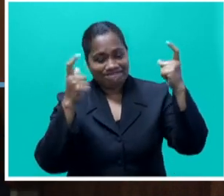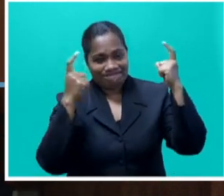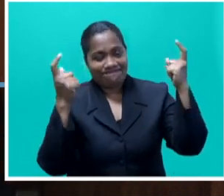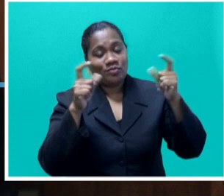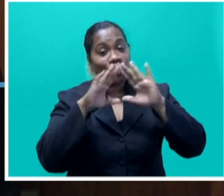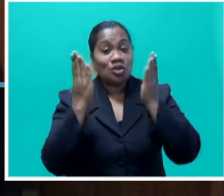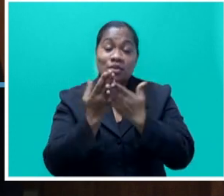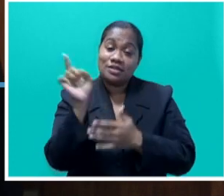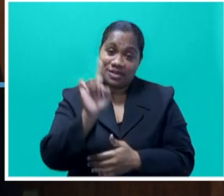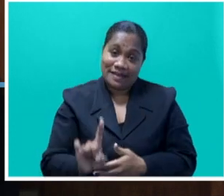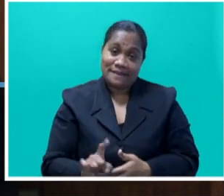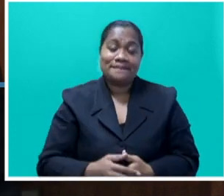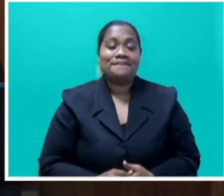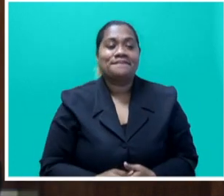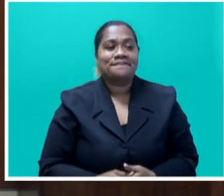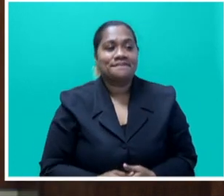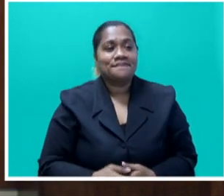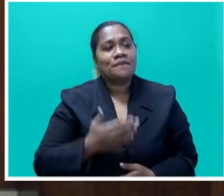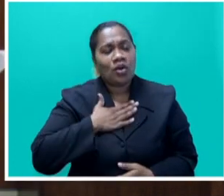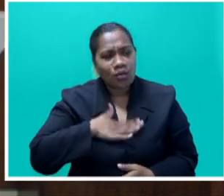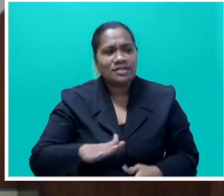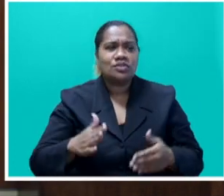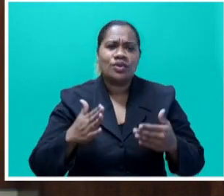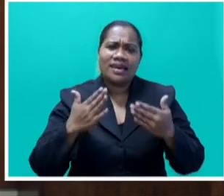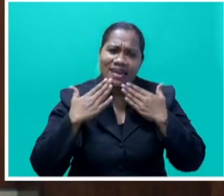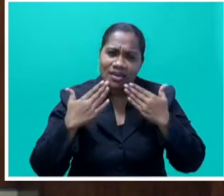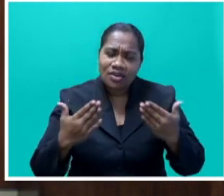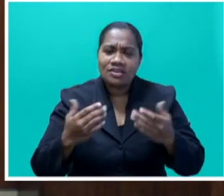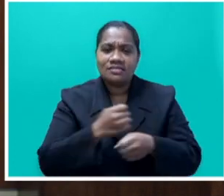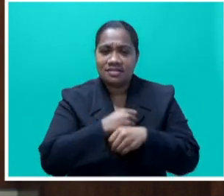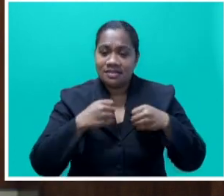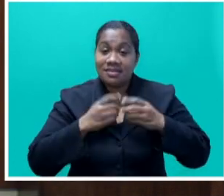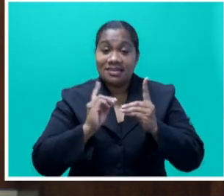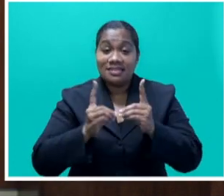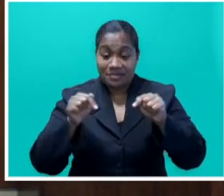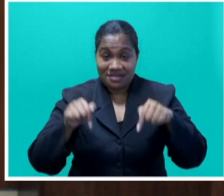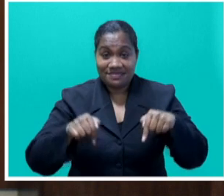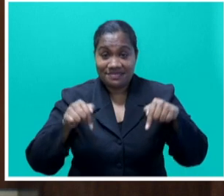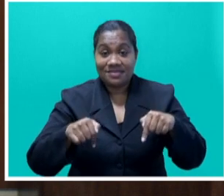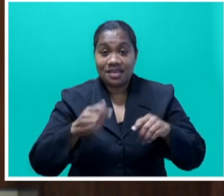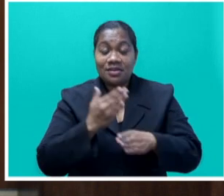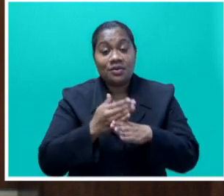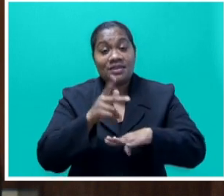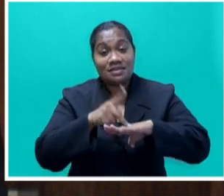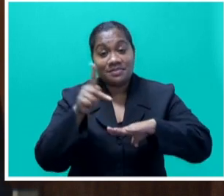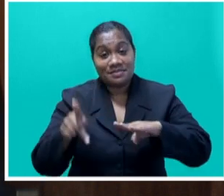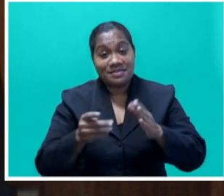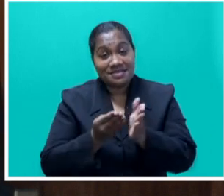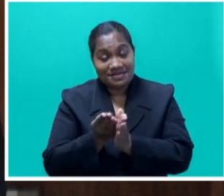today. And I'd like to acknowledge our interpreters here who provide the parliamentary services,